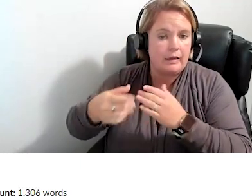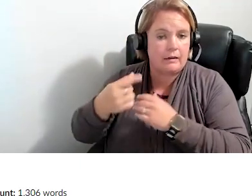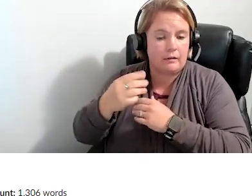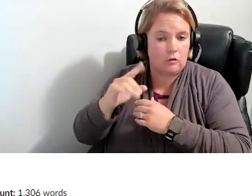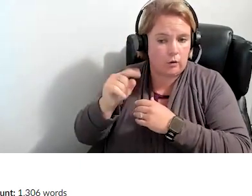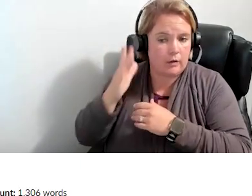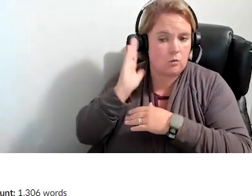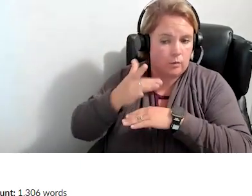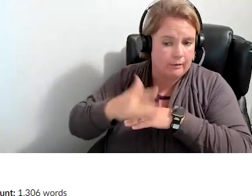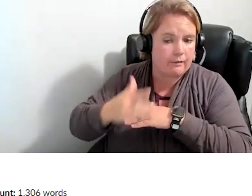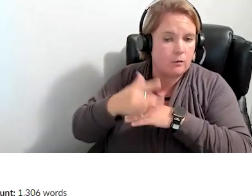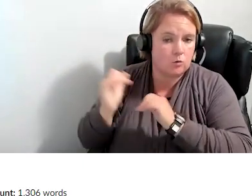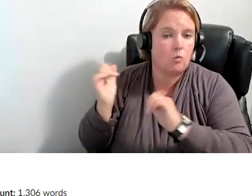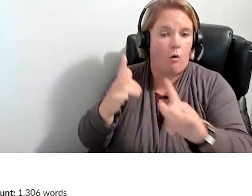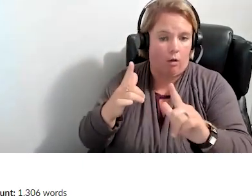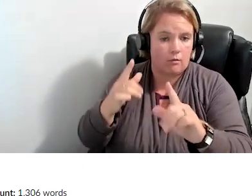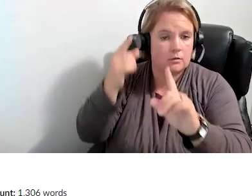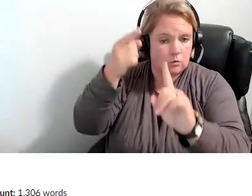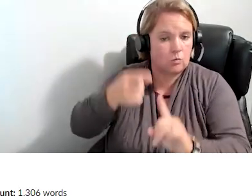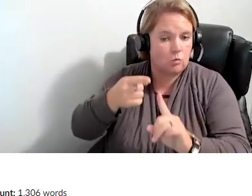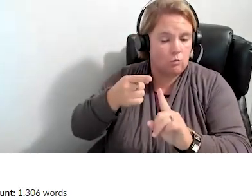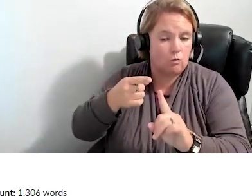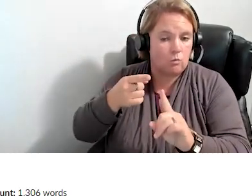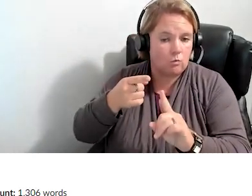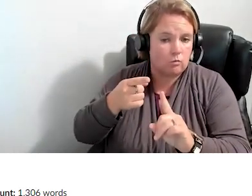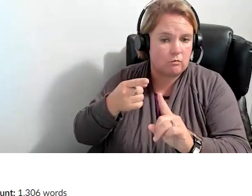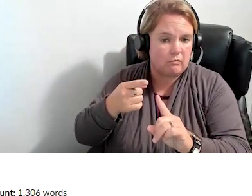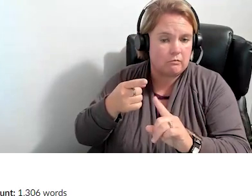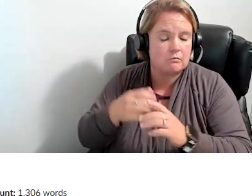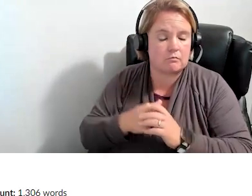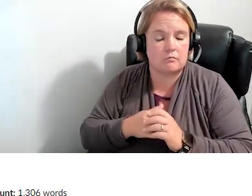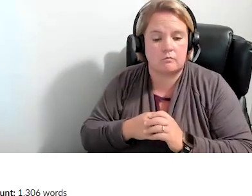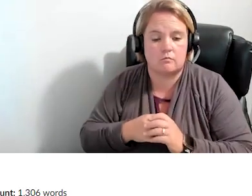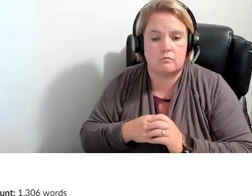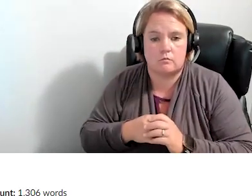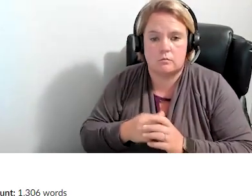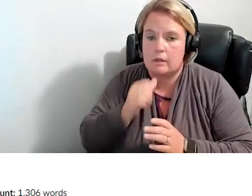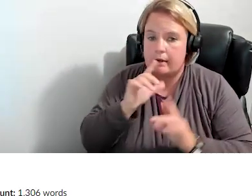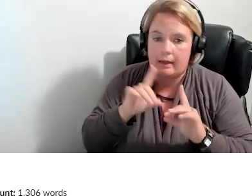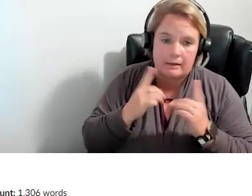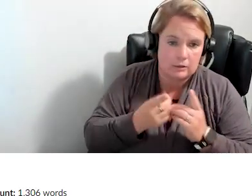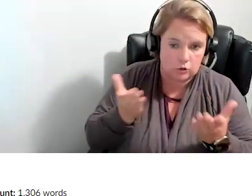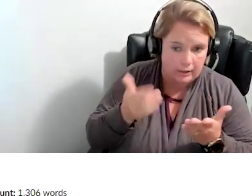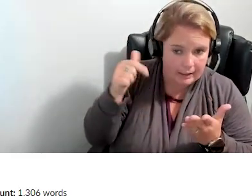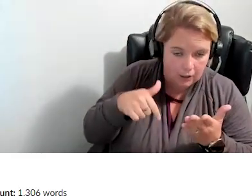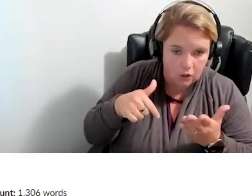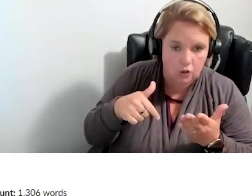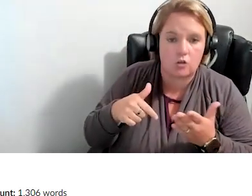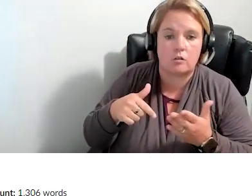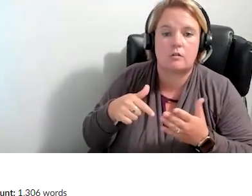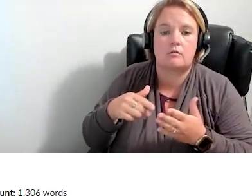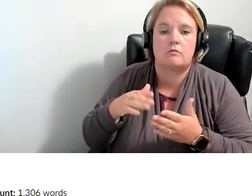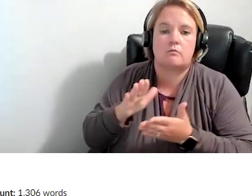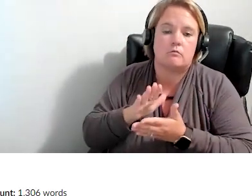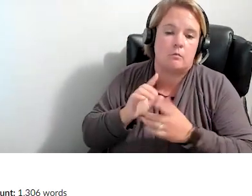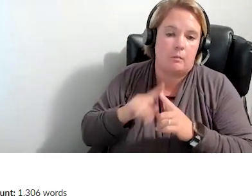grant. So that's the goal. So not only, for our district, our institution, but